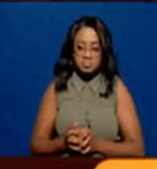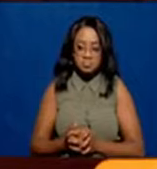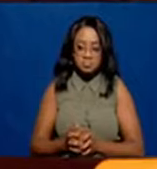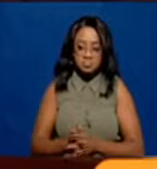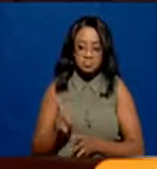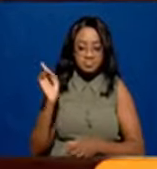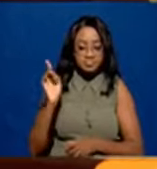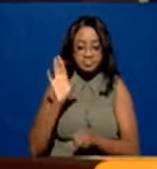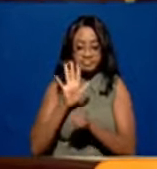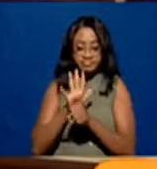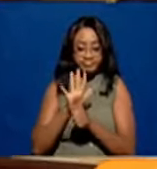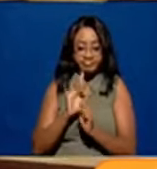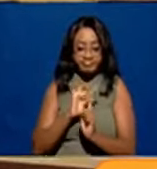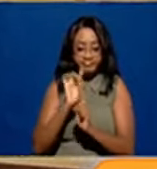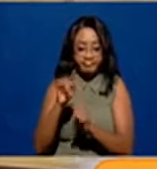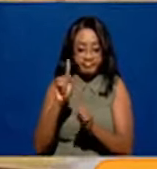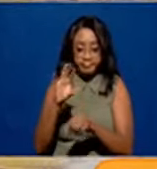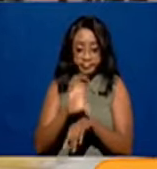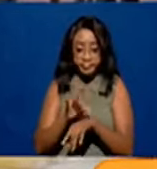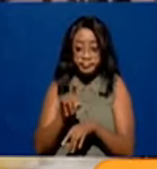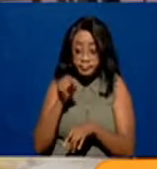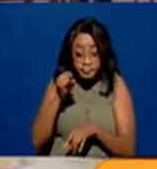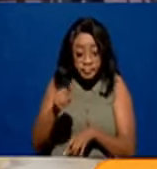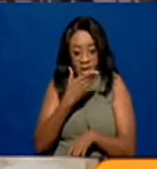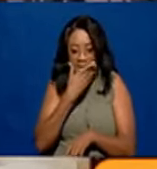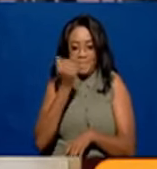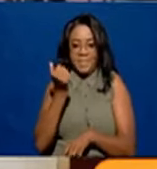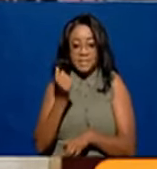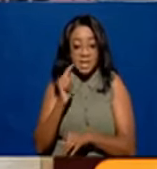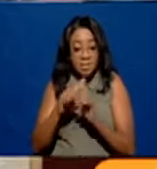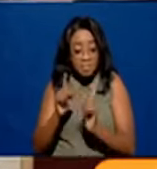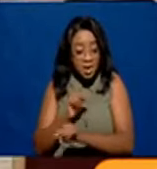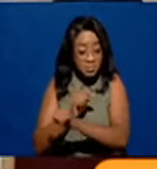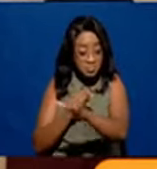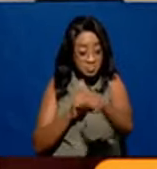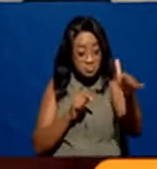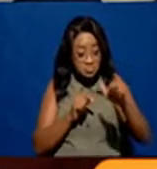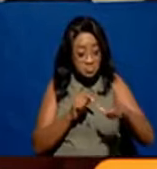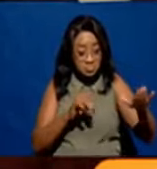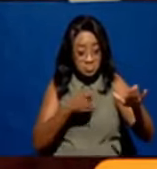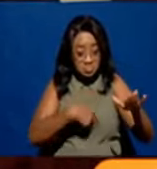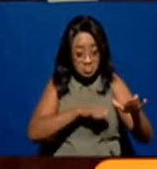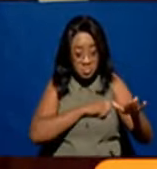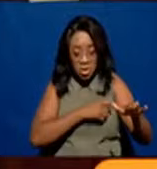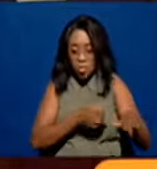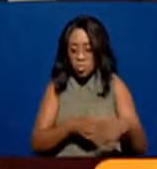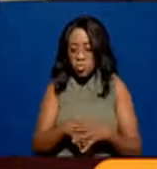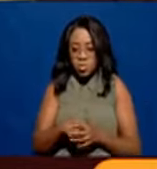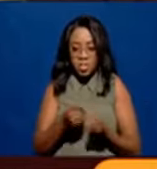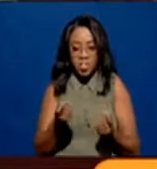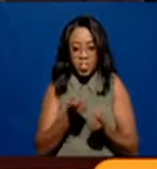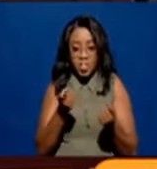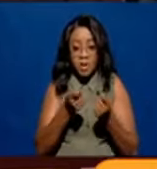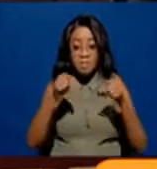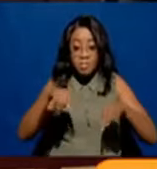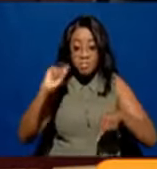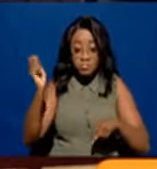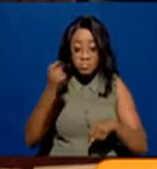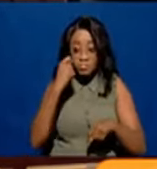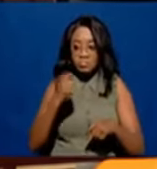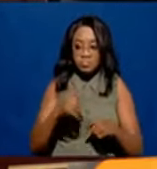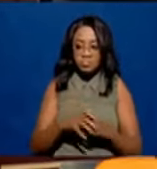Catalonia. It's better in other parts of Spain. In Kenya, the order of Mass is more